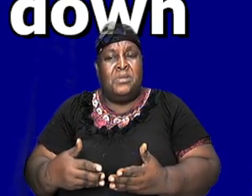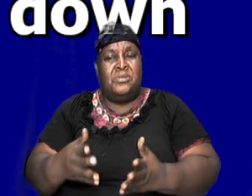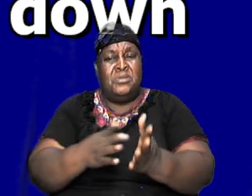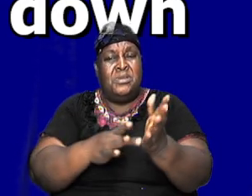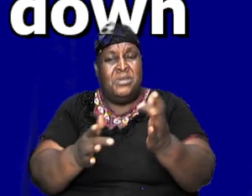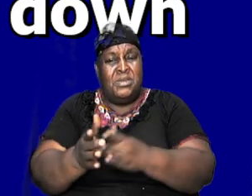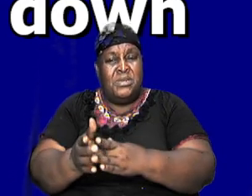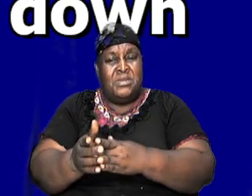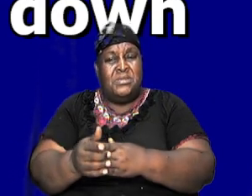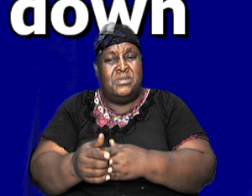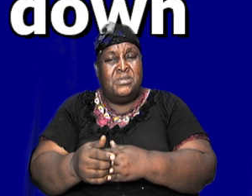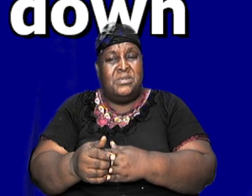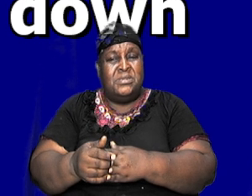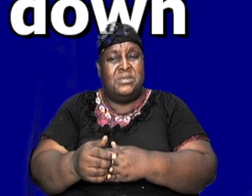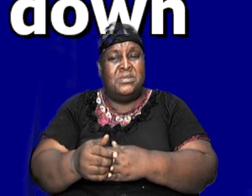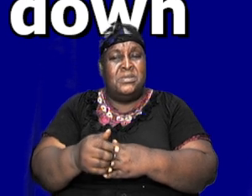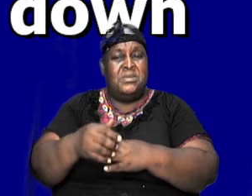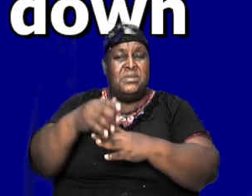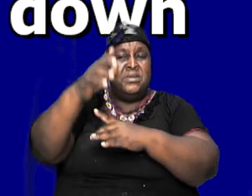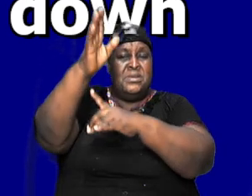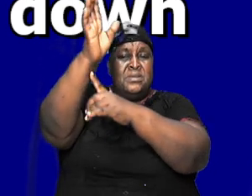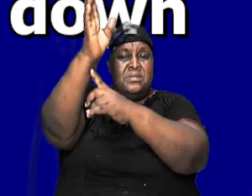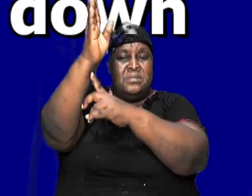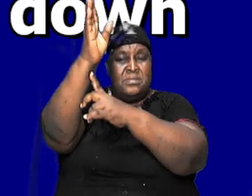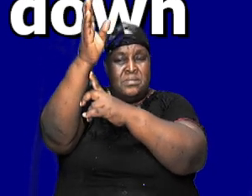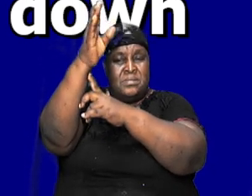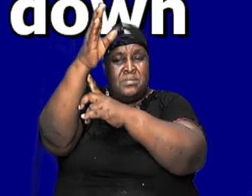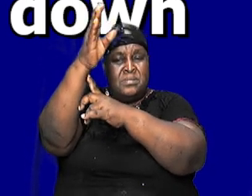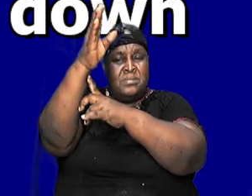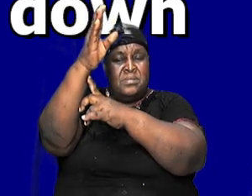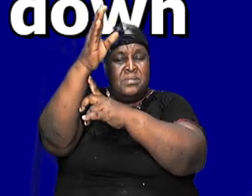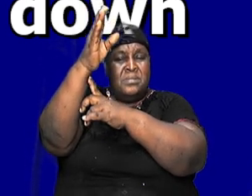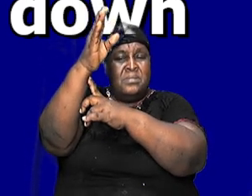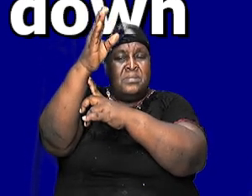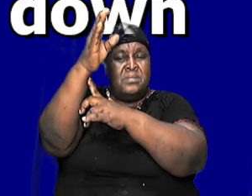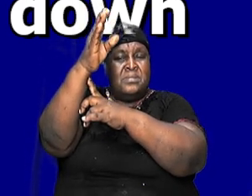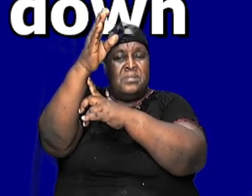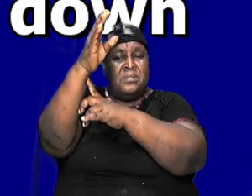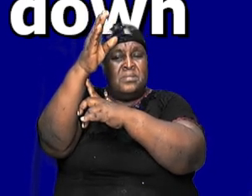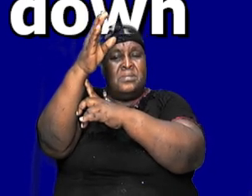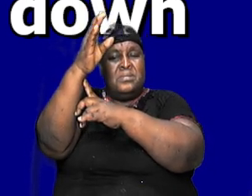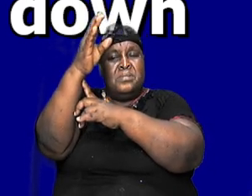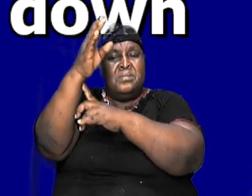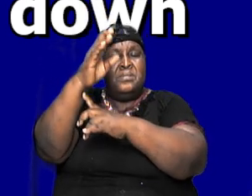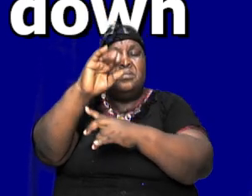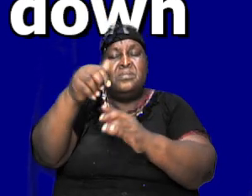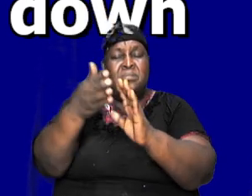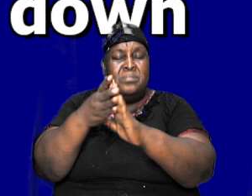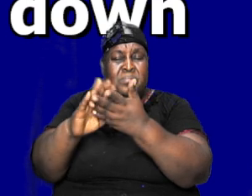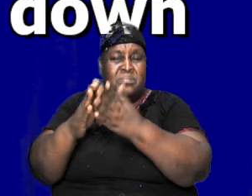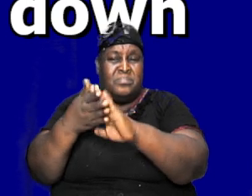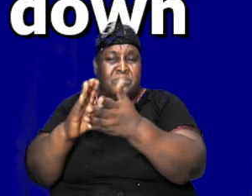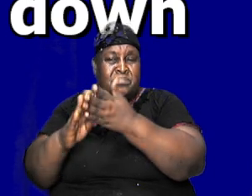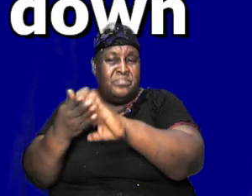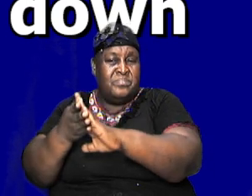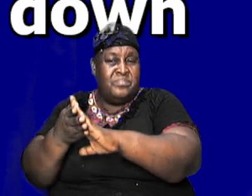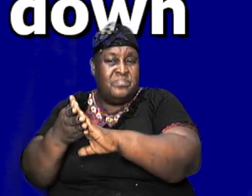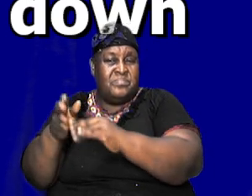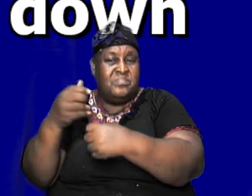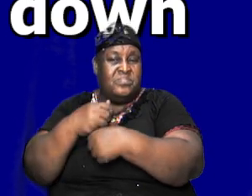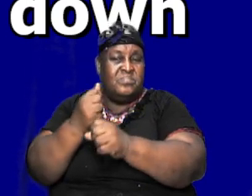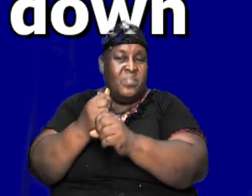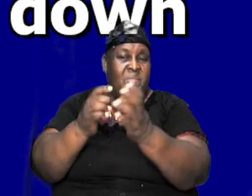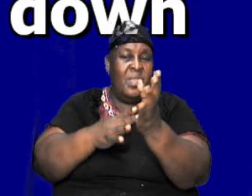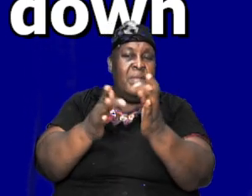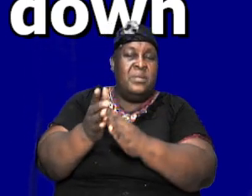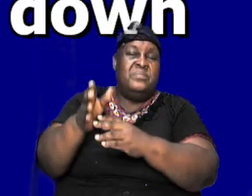set him in a pinnacle. I think this is the third and last temptation. And he brought him to Jerusalem and set him on a pinnacle of the